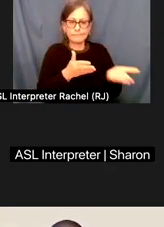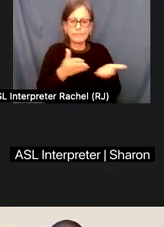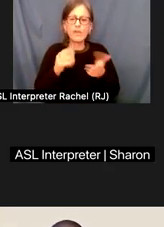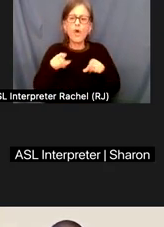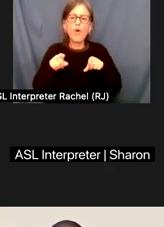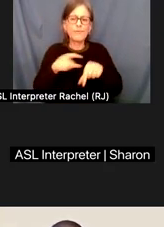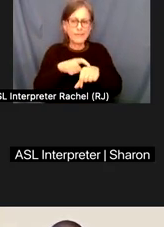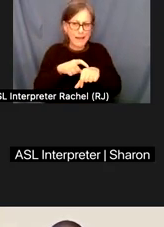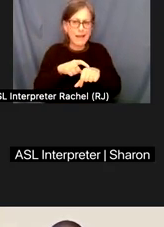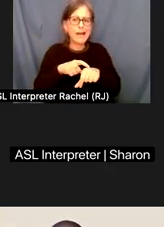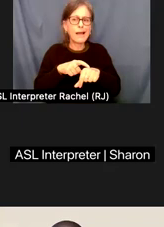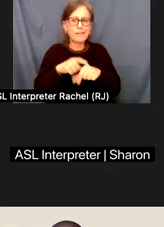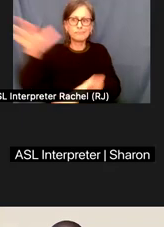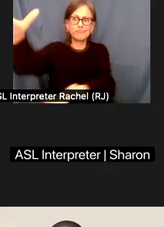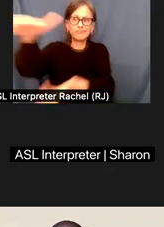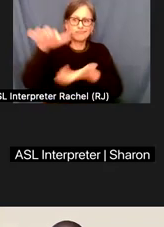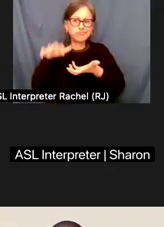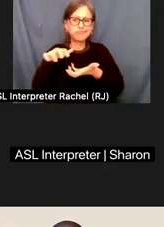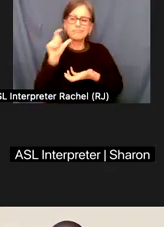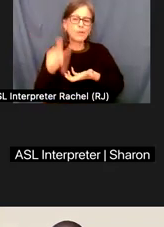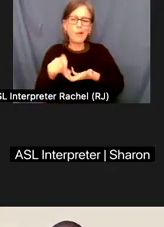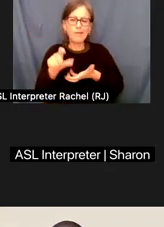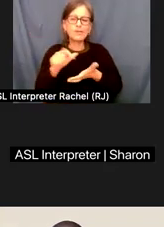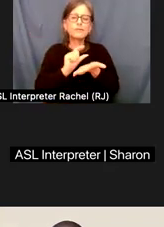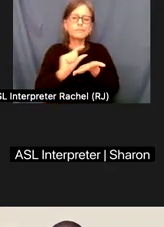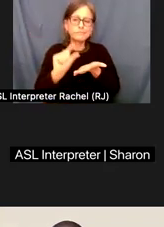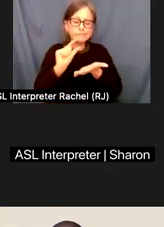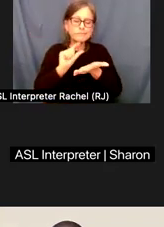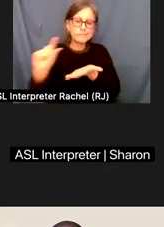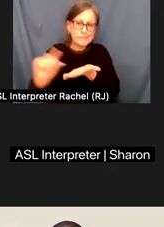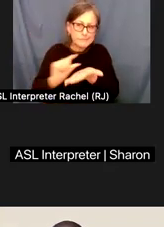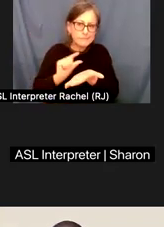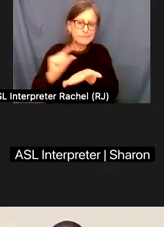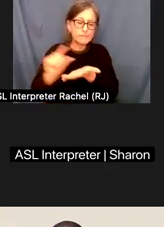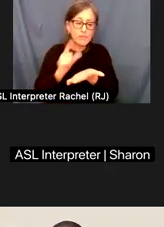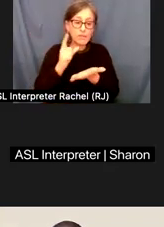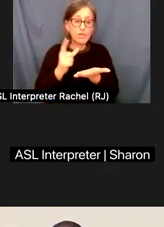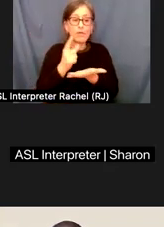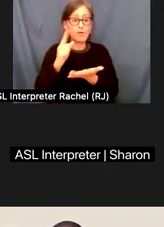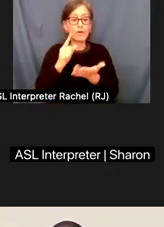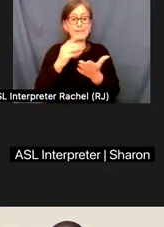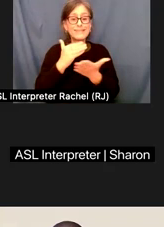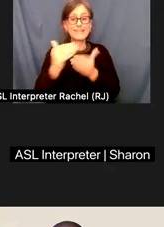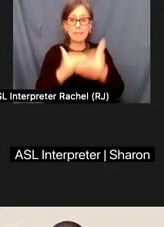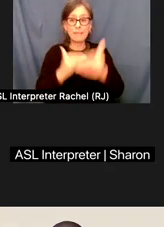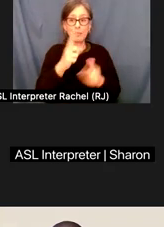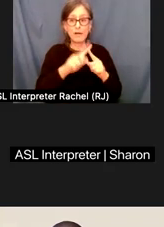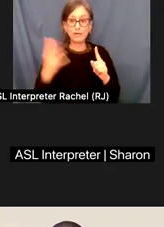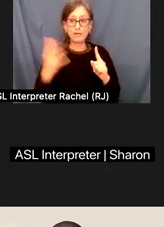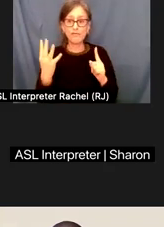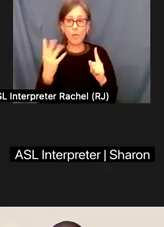over time, but especially the steps 1 through 4, what you're going to do before, that prepare you